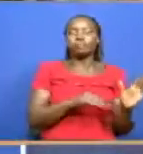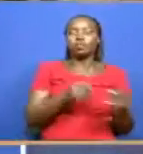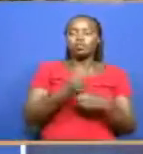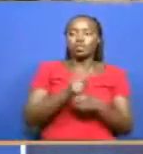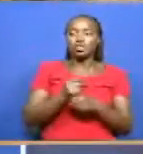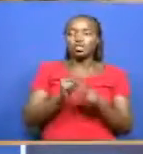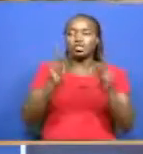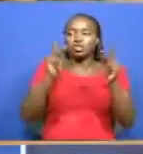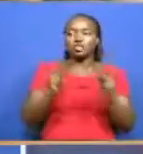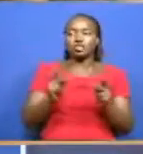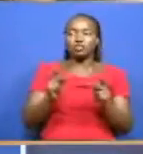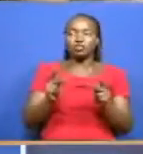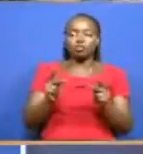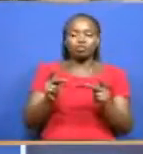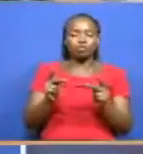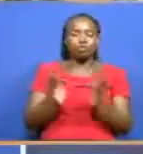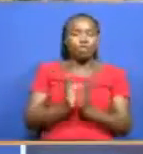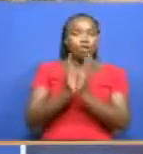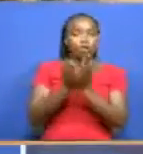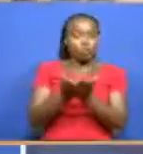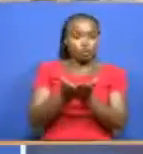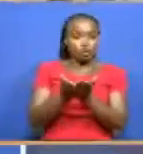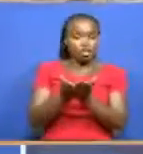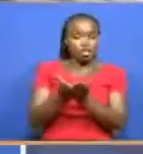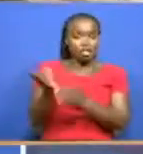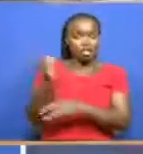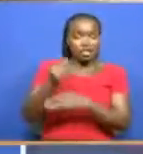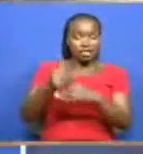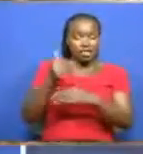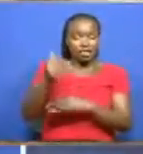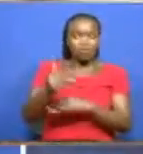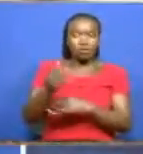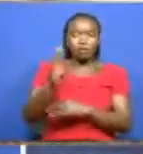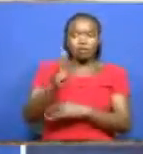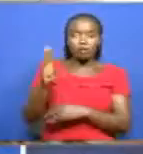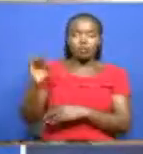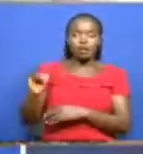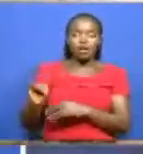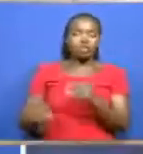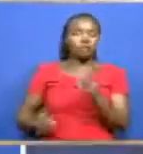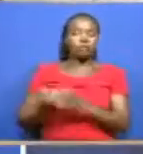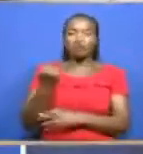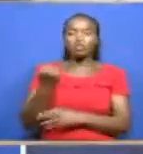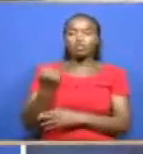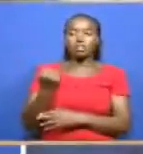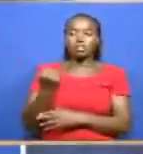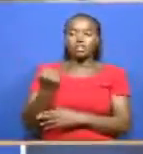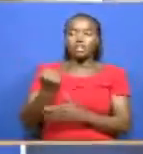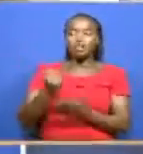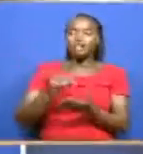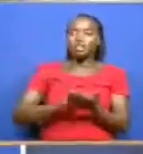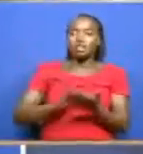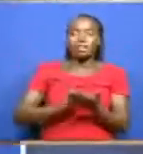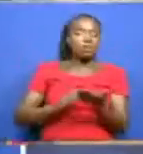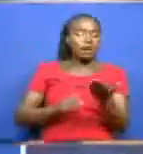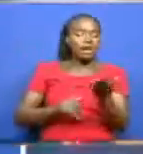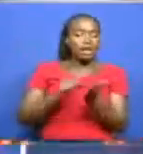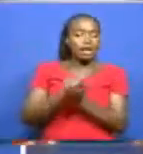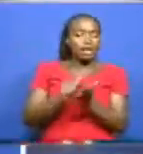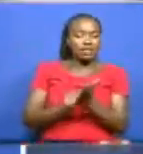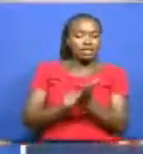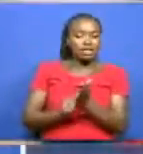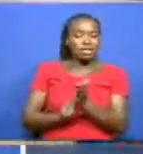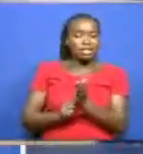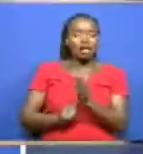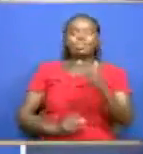port. But coming just a day after the release of the Building Bridges Initiative report, its contents dominated the agenda, with the